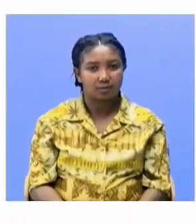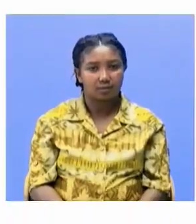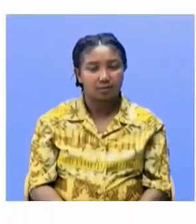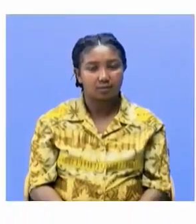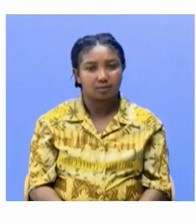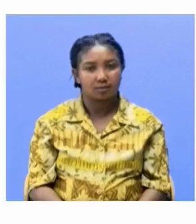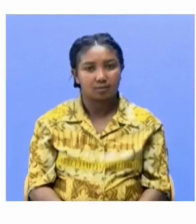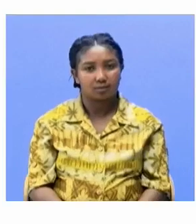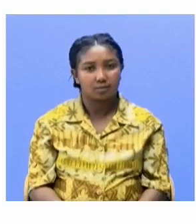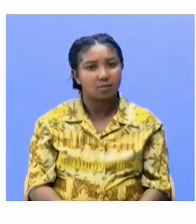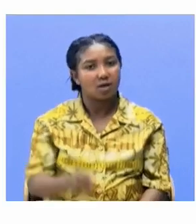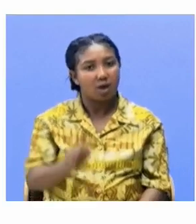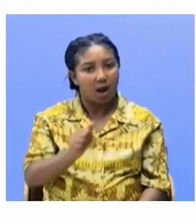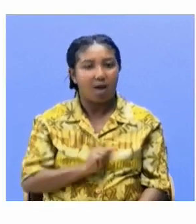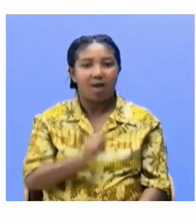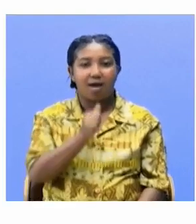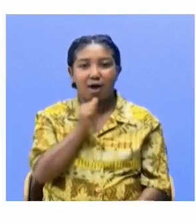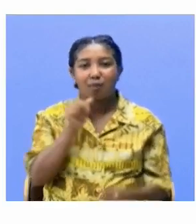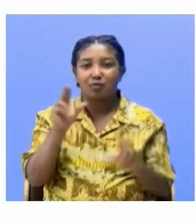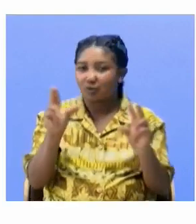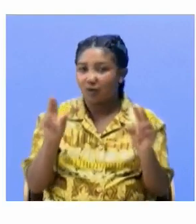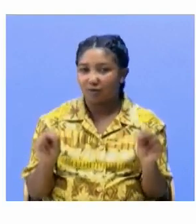say, I am not